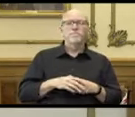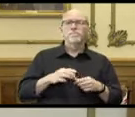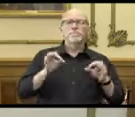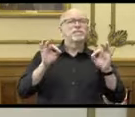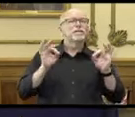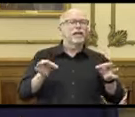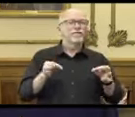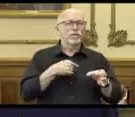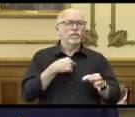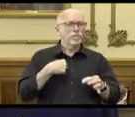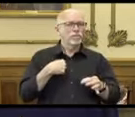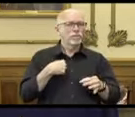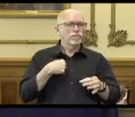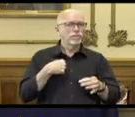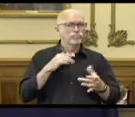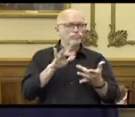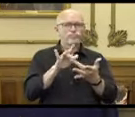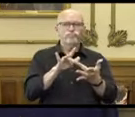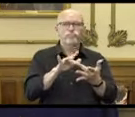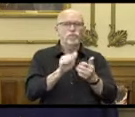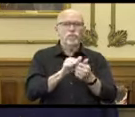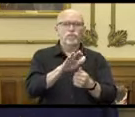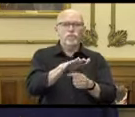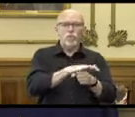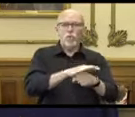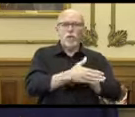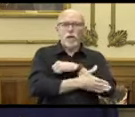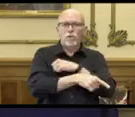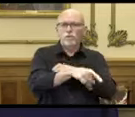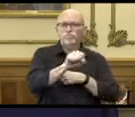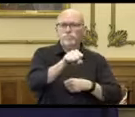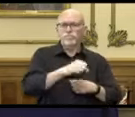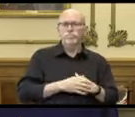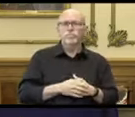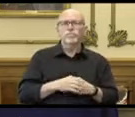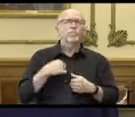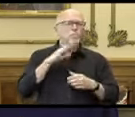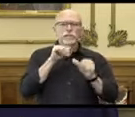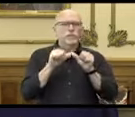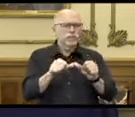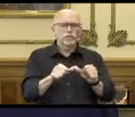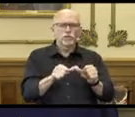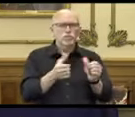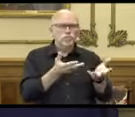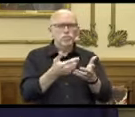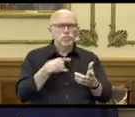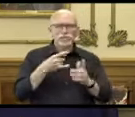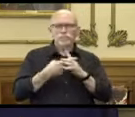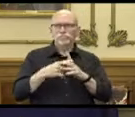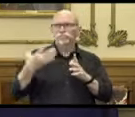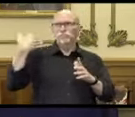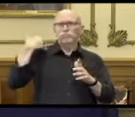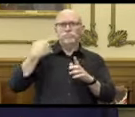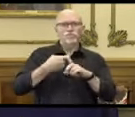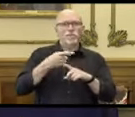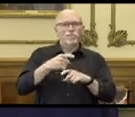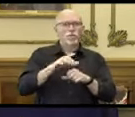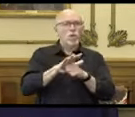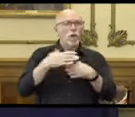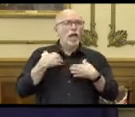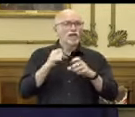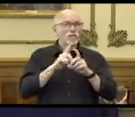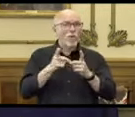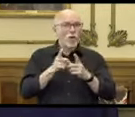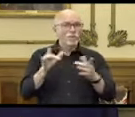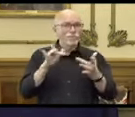absolutely we're in contact with your county, and will continue to be. Have from the start, from the local health